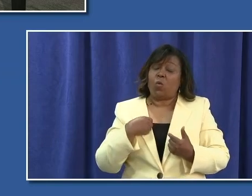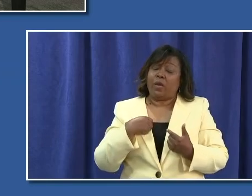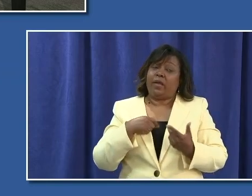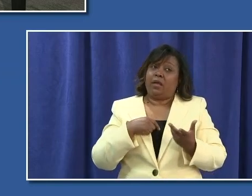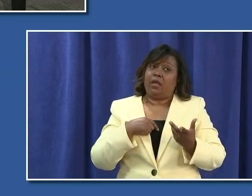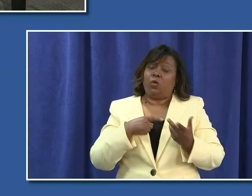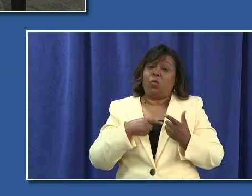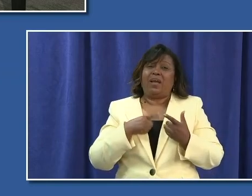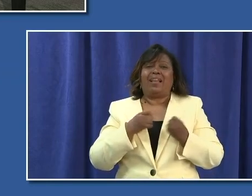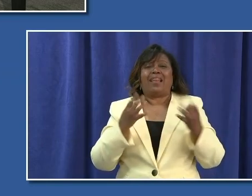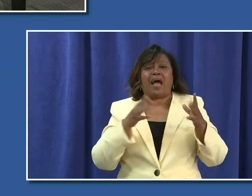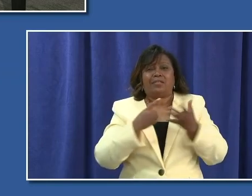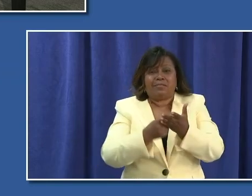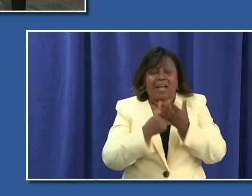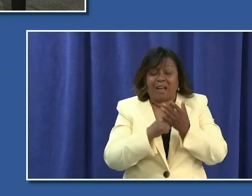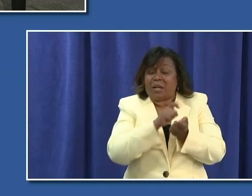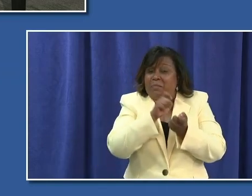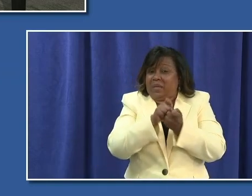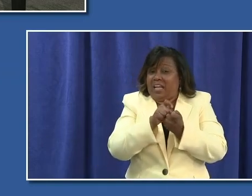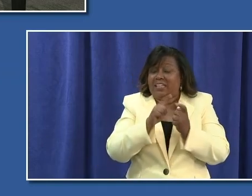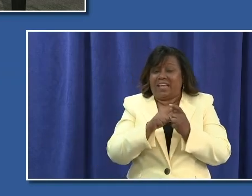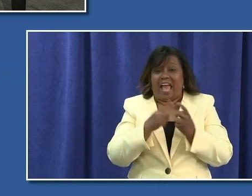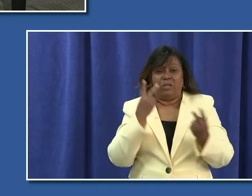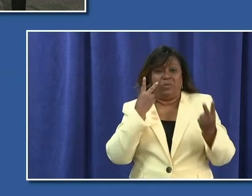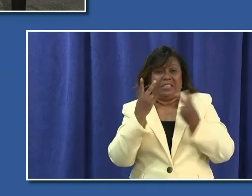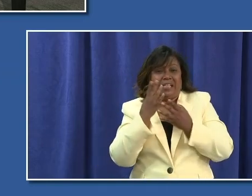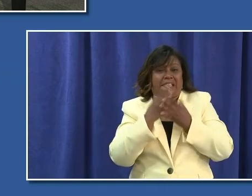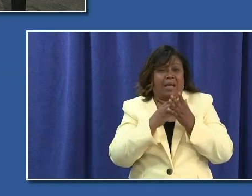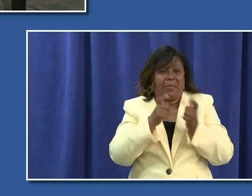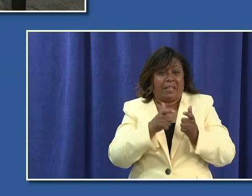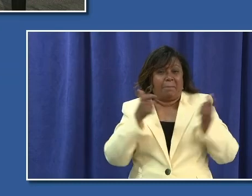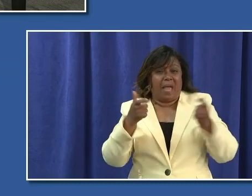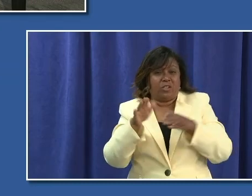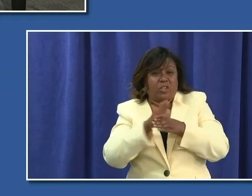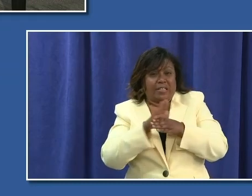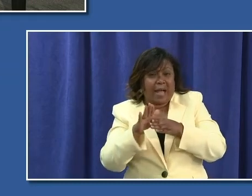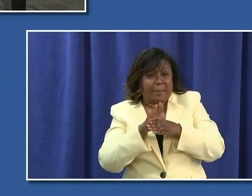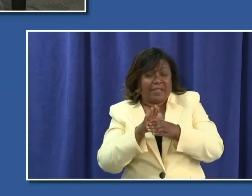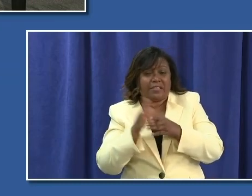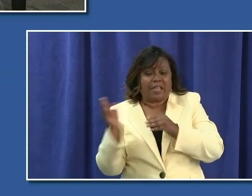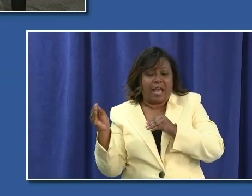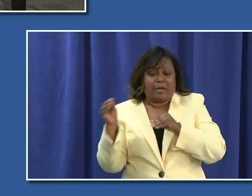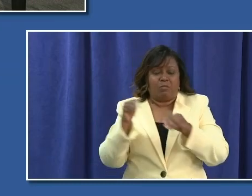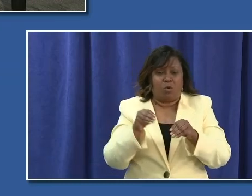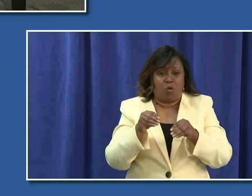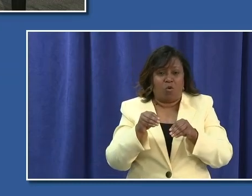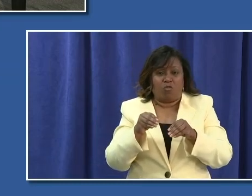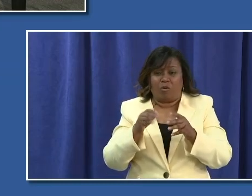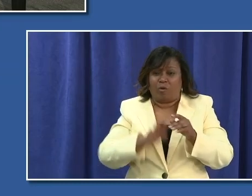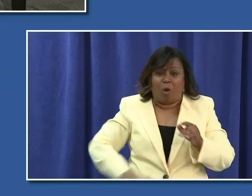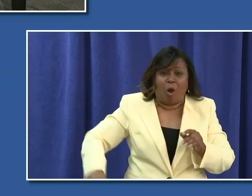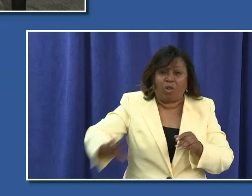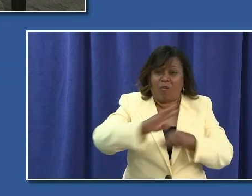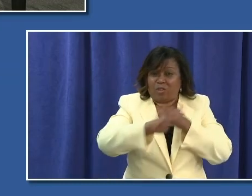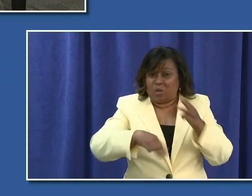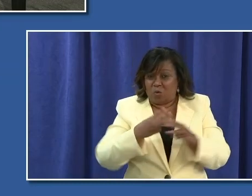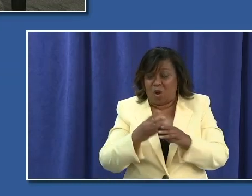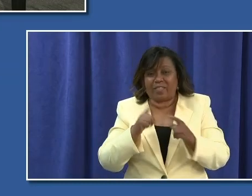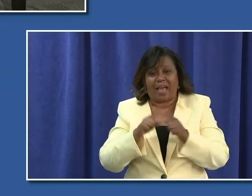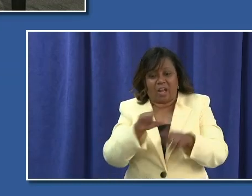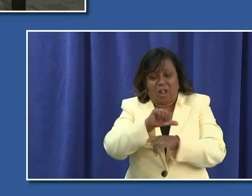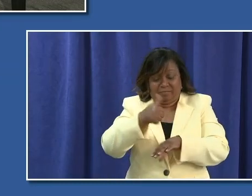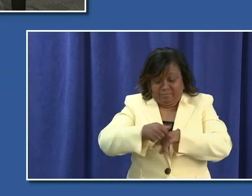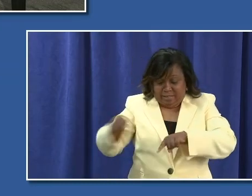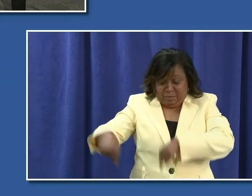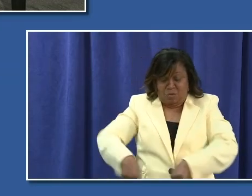be in lots of conversations, particularly as we see some of the major companies that move freight throughout the world, frankly, that are